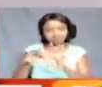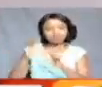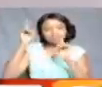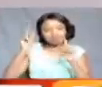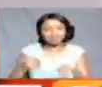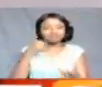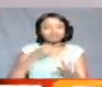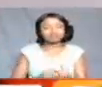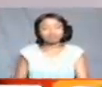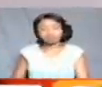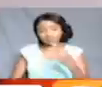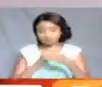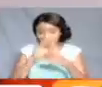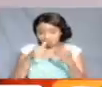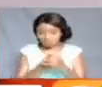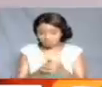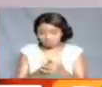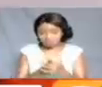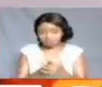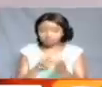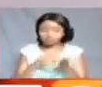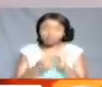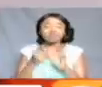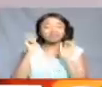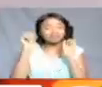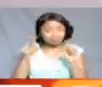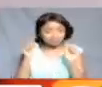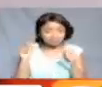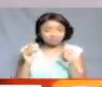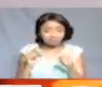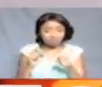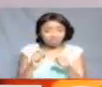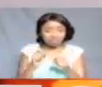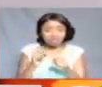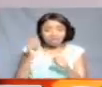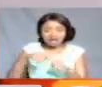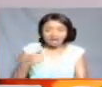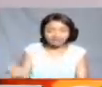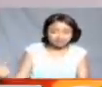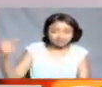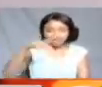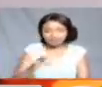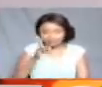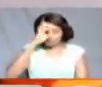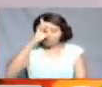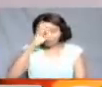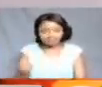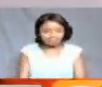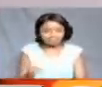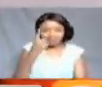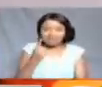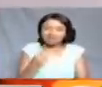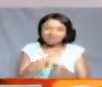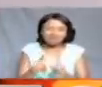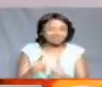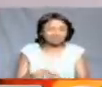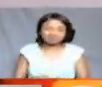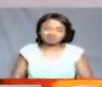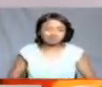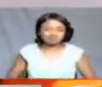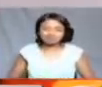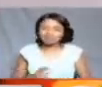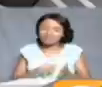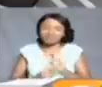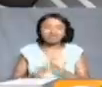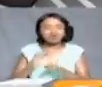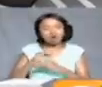three. So yes, you can grow that organic, but it all depends with your audience. So they all play a role,